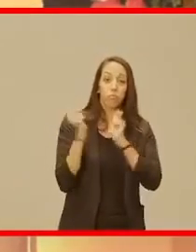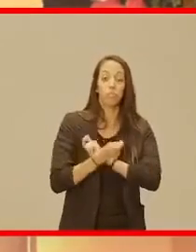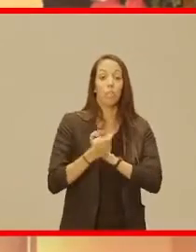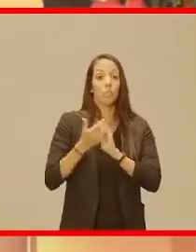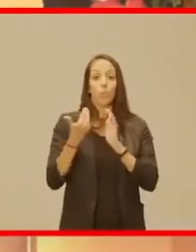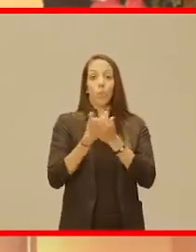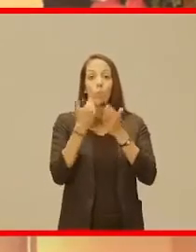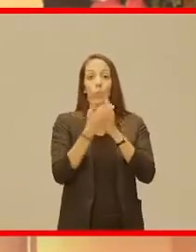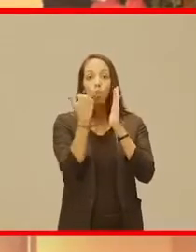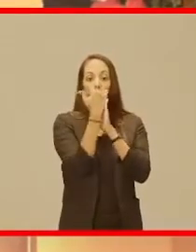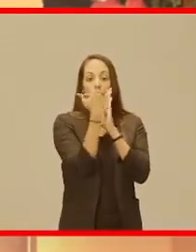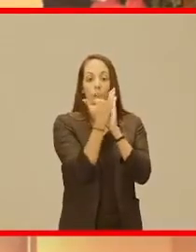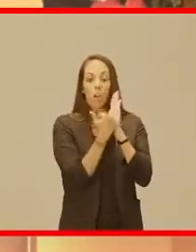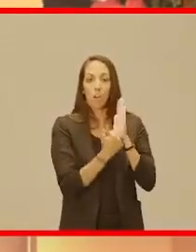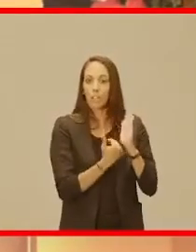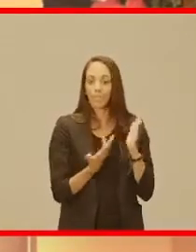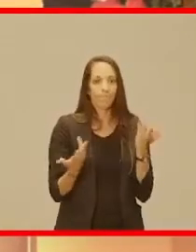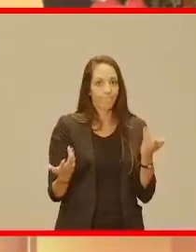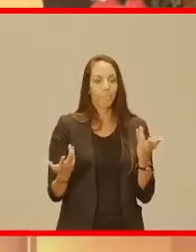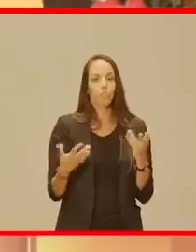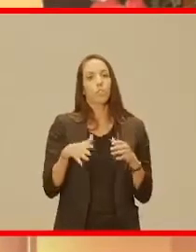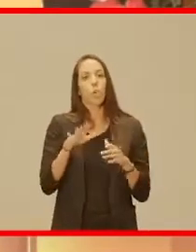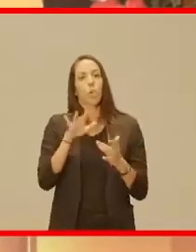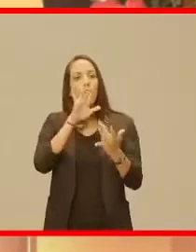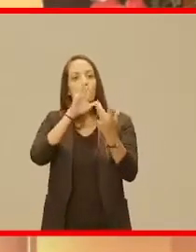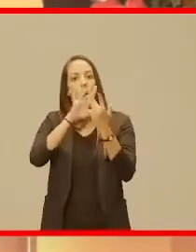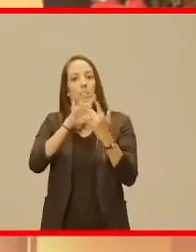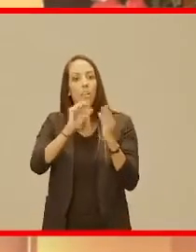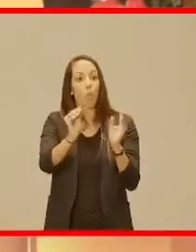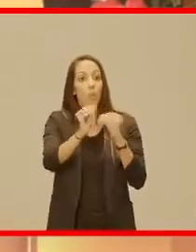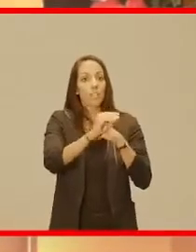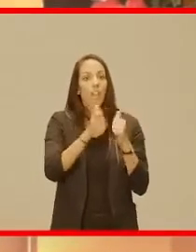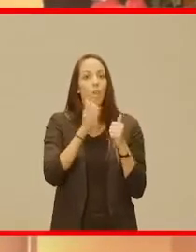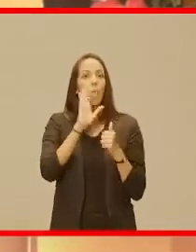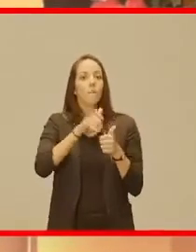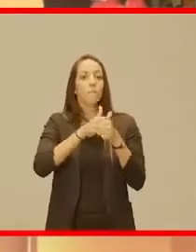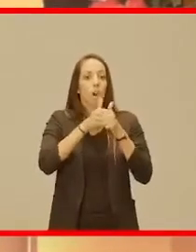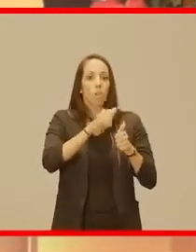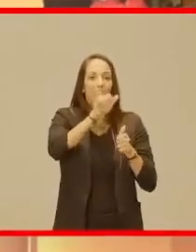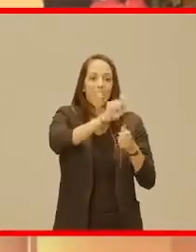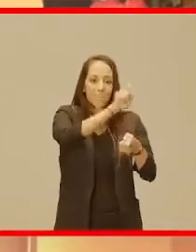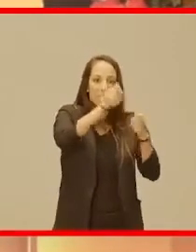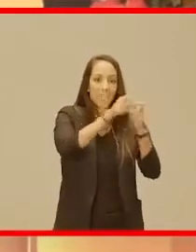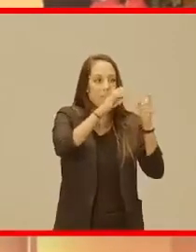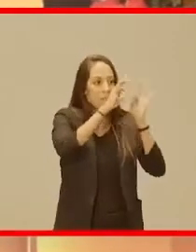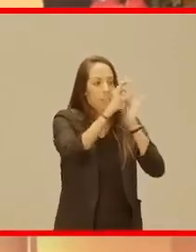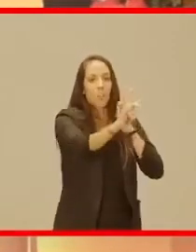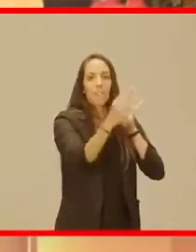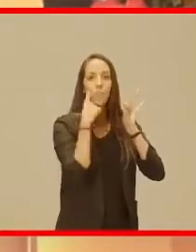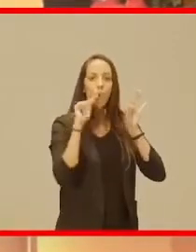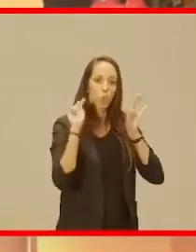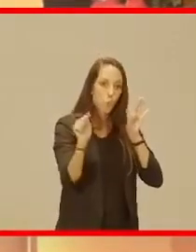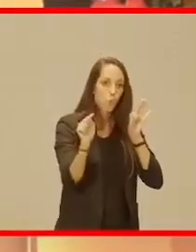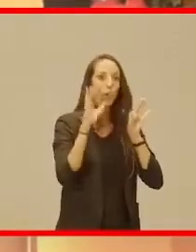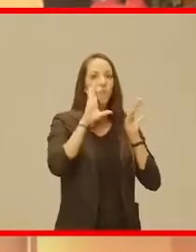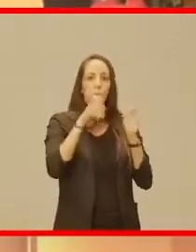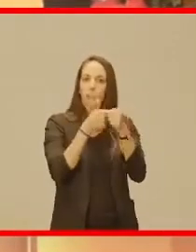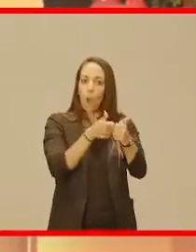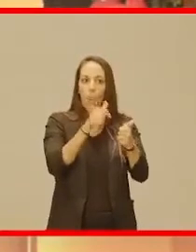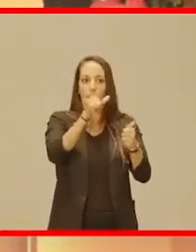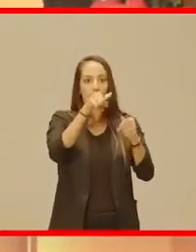probably get involved with an organization that is following that for you. I don't want to say it's impossible,